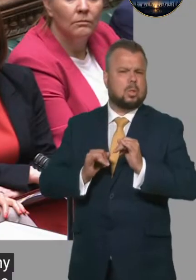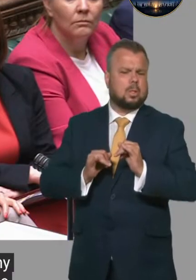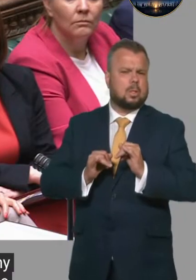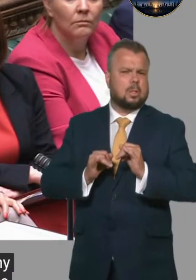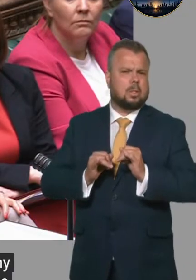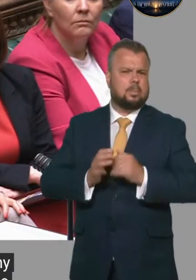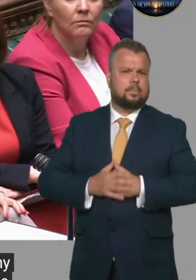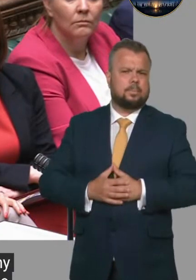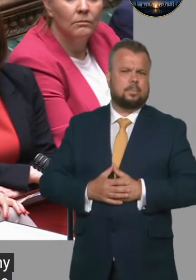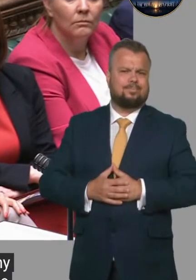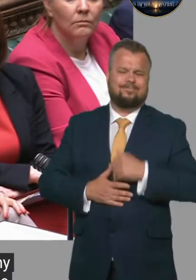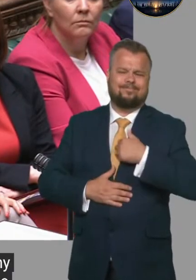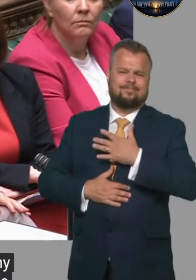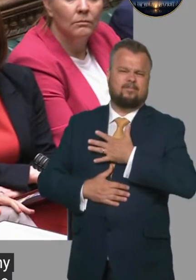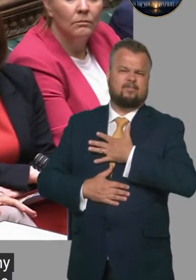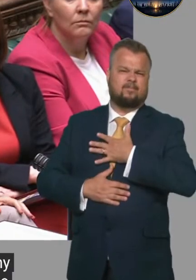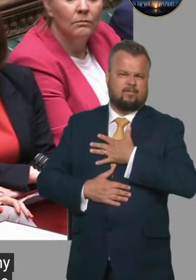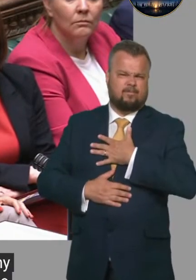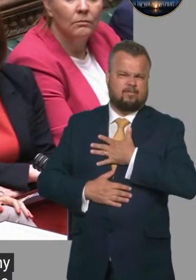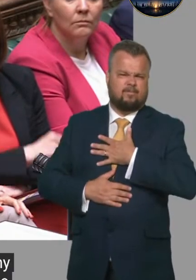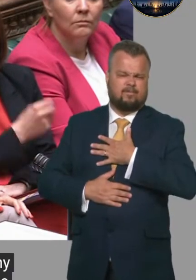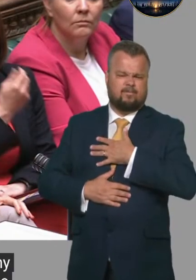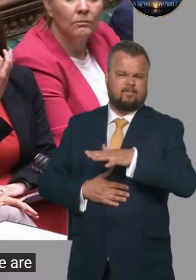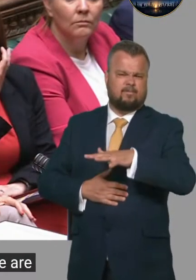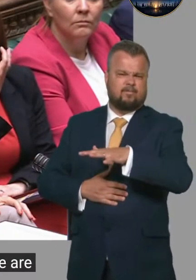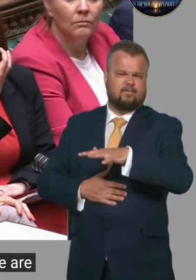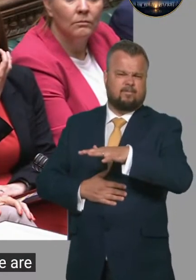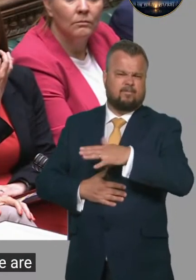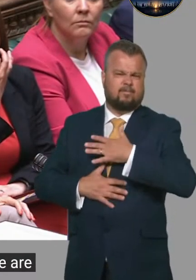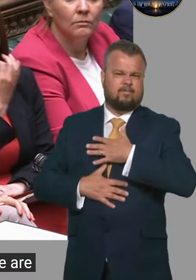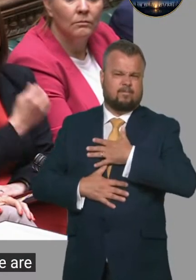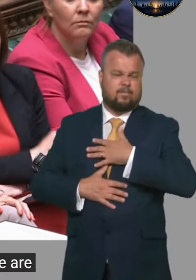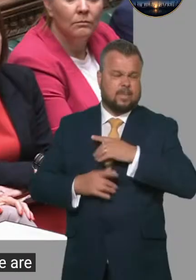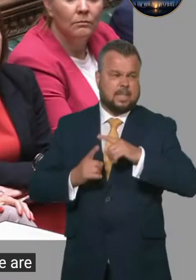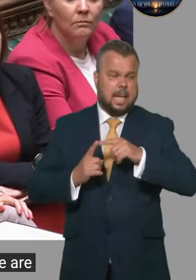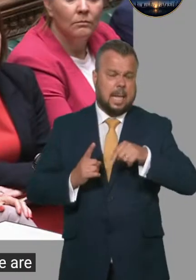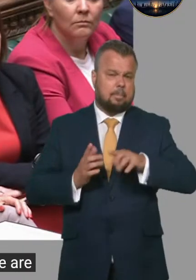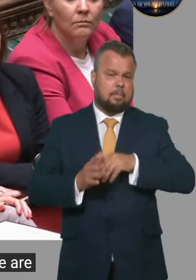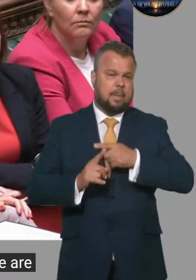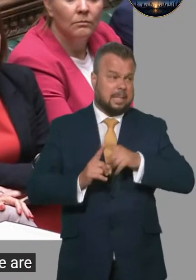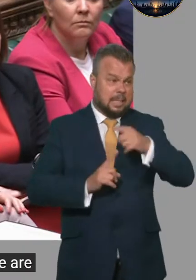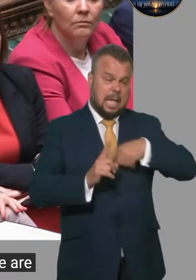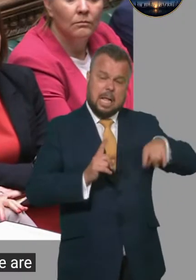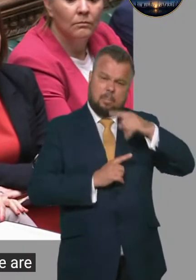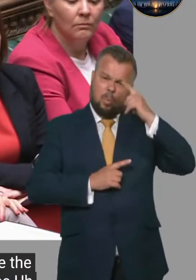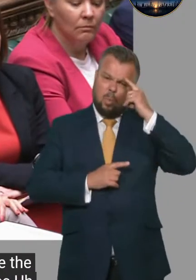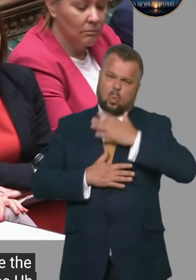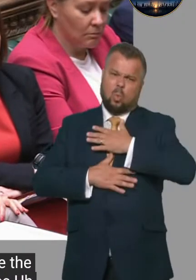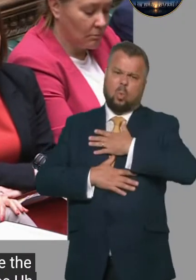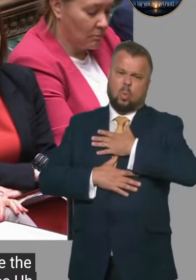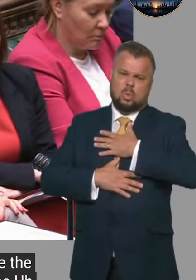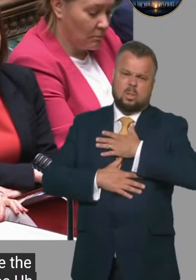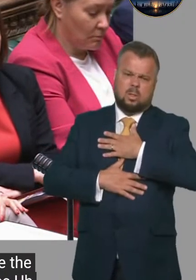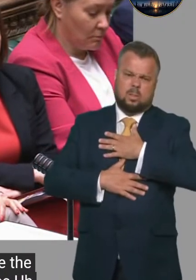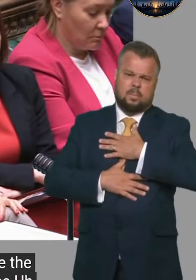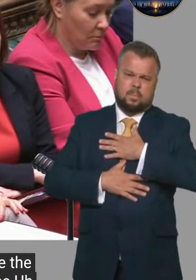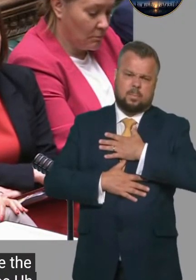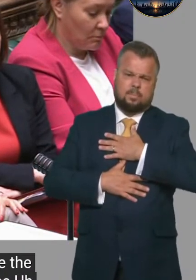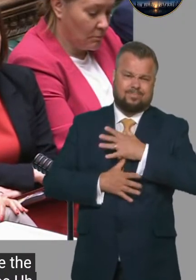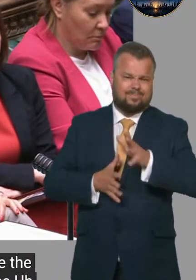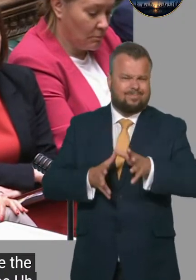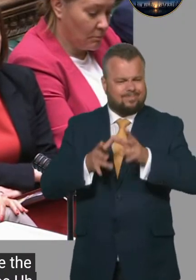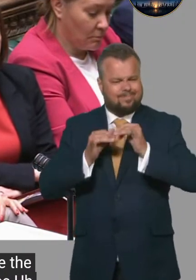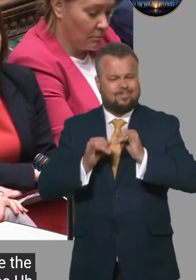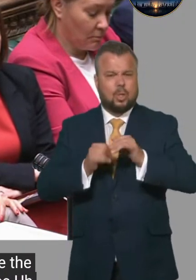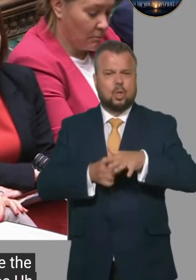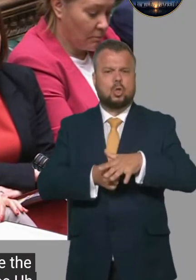circumstances. Through our Cancer Trials Accelerator programme, we'll make it easier to launch innovative new clinical trials and find new